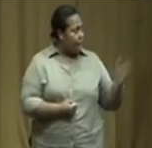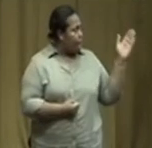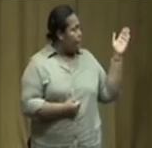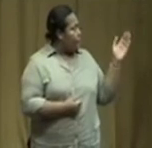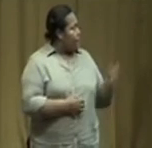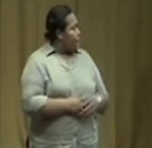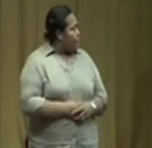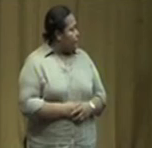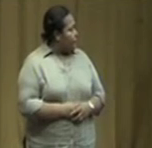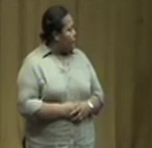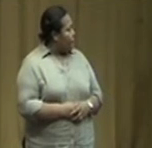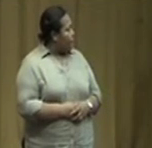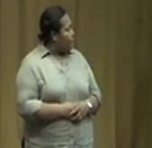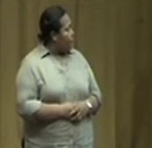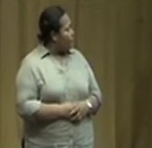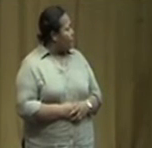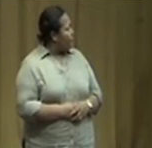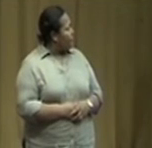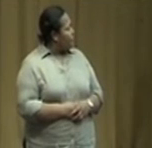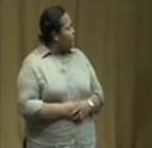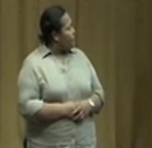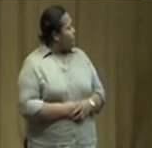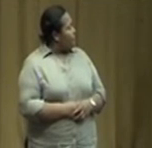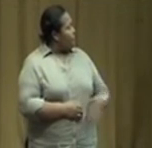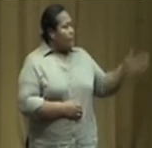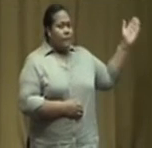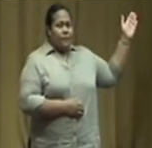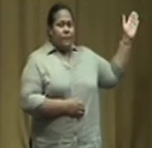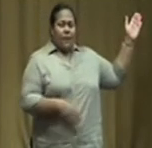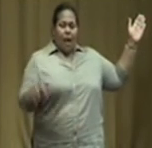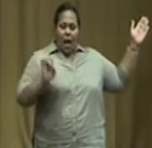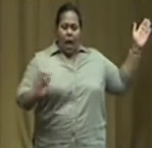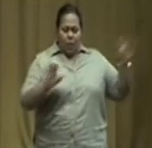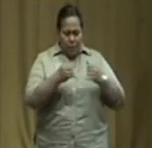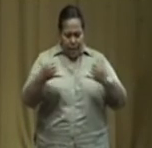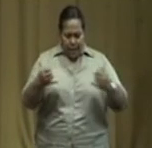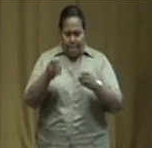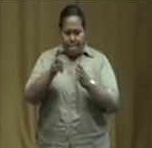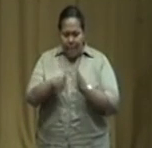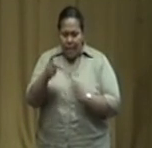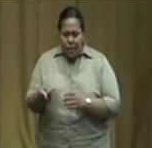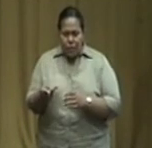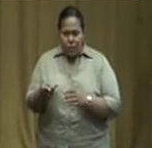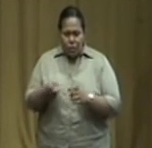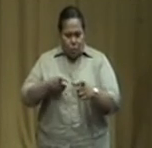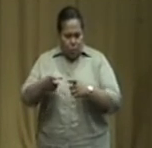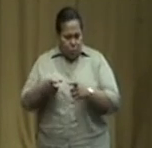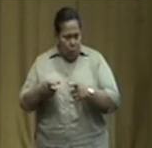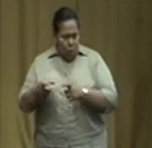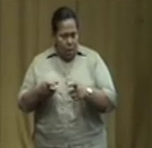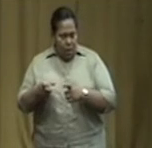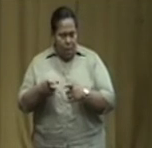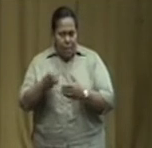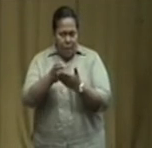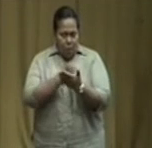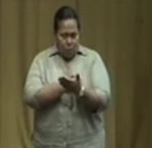let me open that there. This is the outline page that we use to generate the course navigation and the course site from a collection